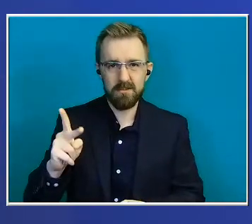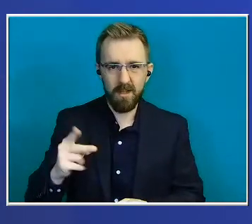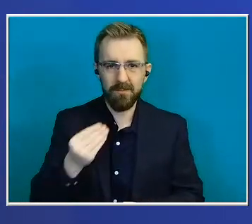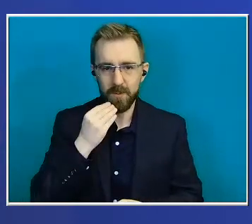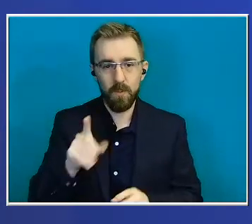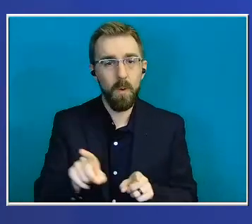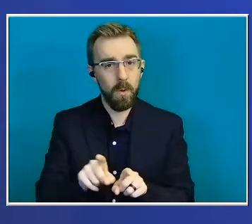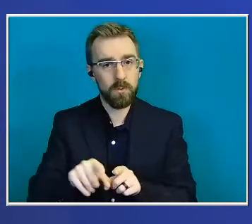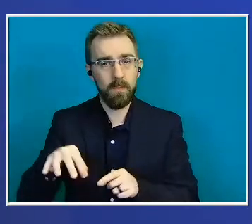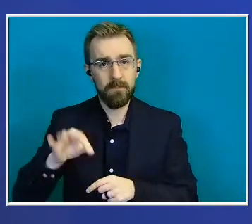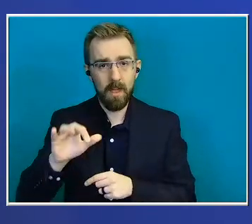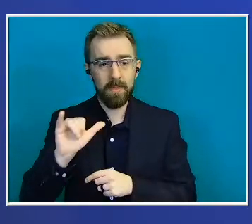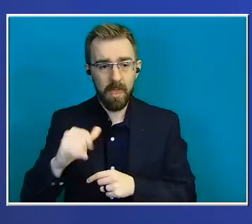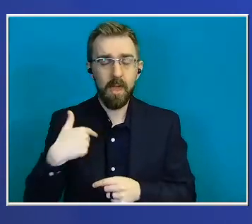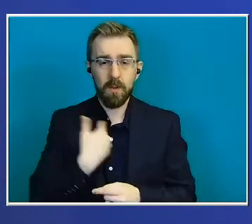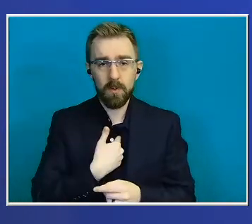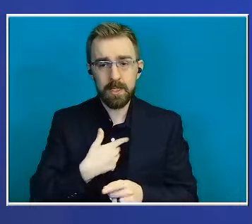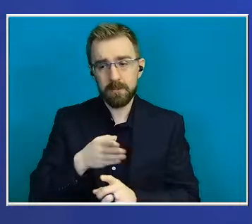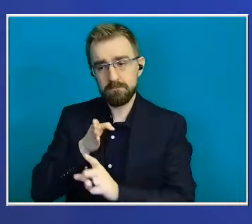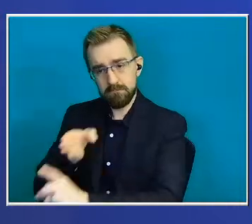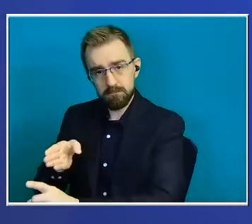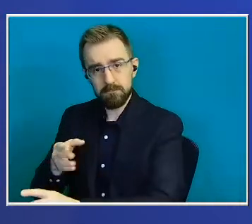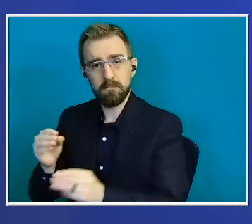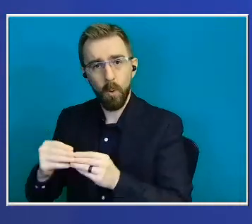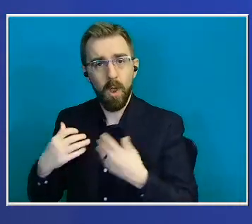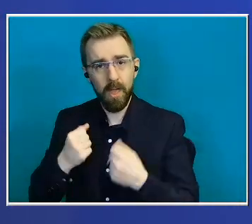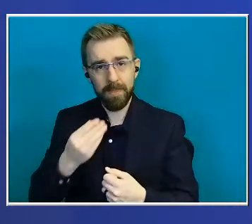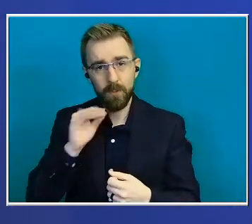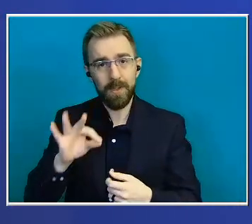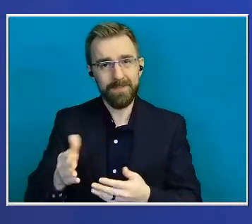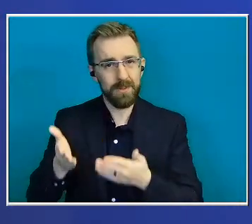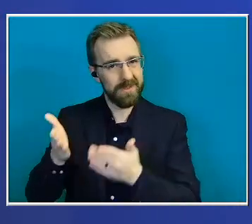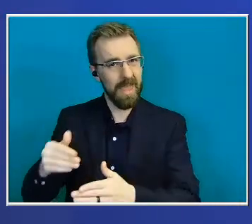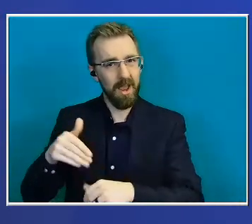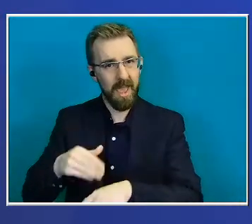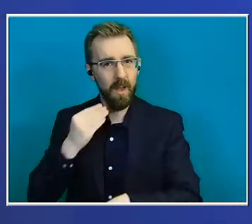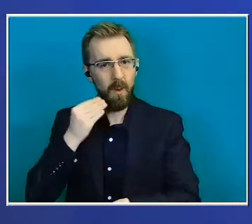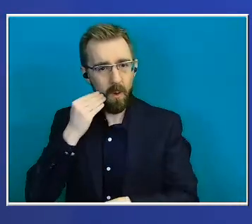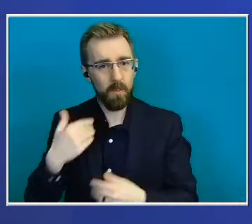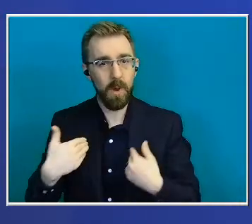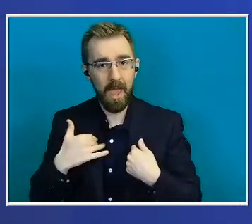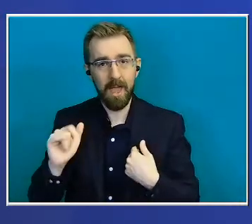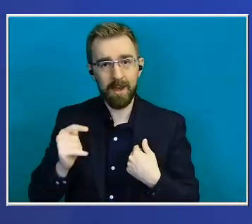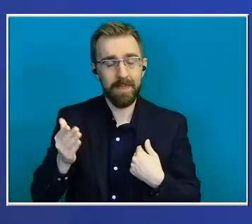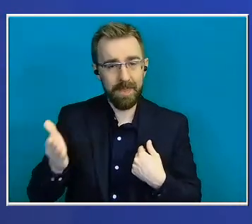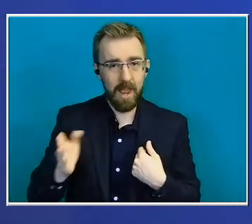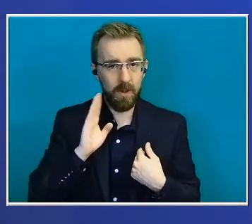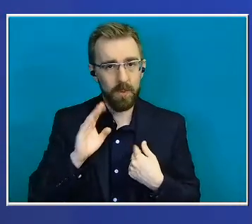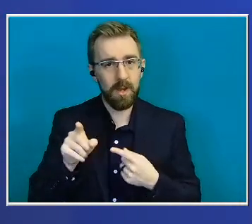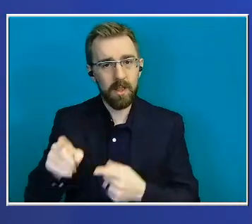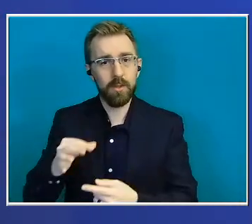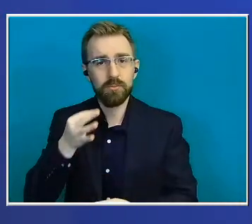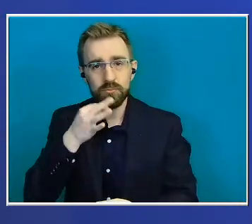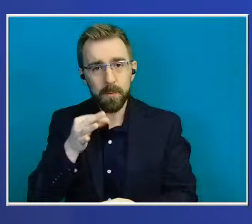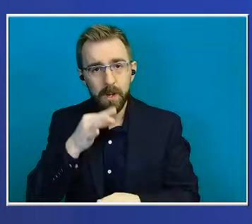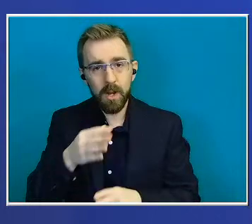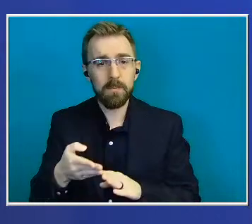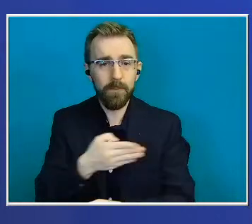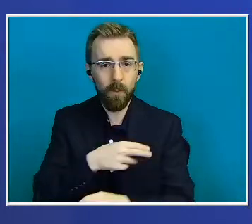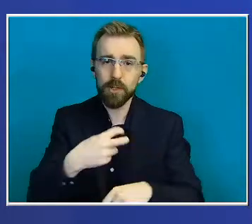went for healthy food instead of junk food if it was in the house. If we had it there, we would go for strawberries before we went with for chips,